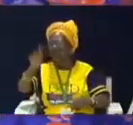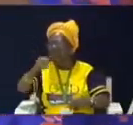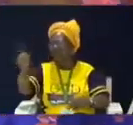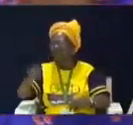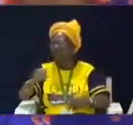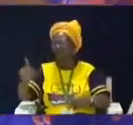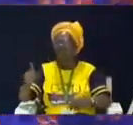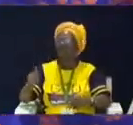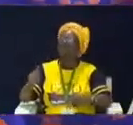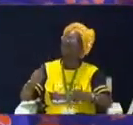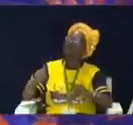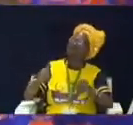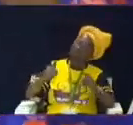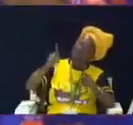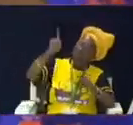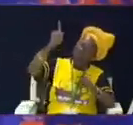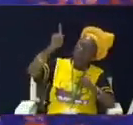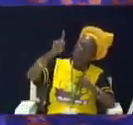Zion.